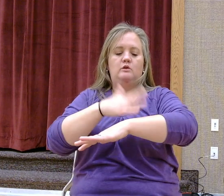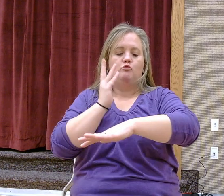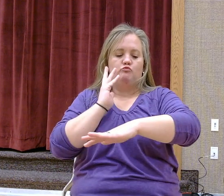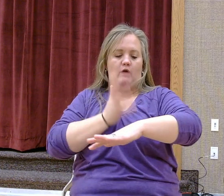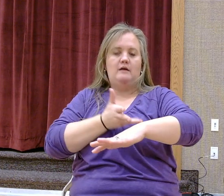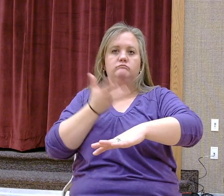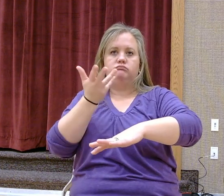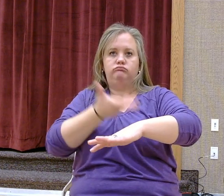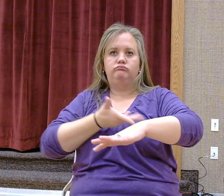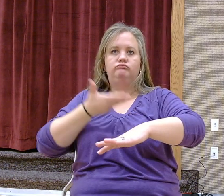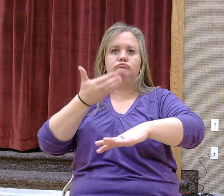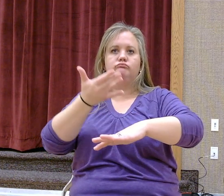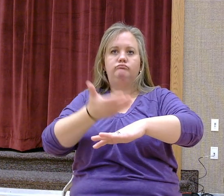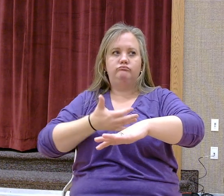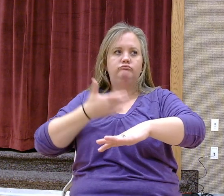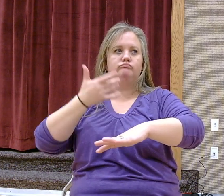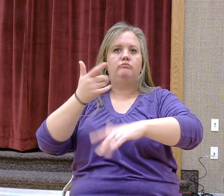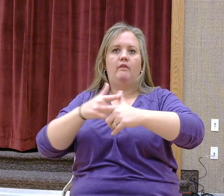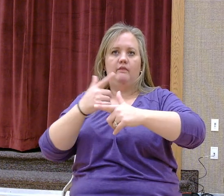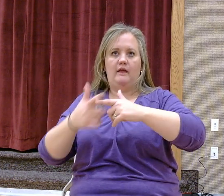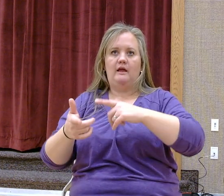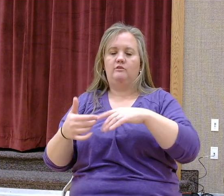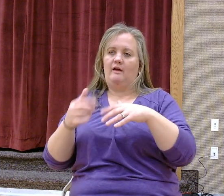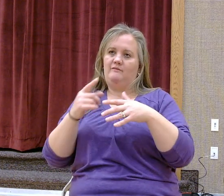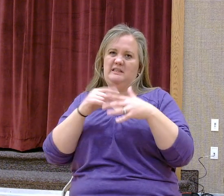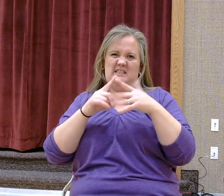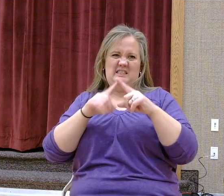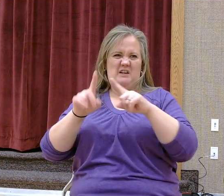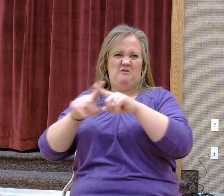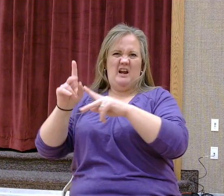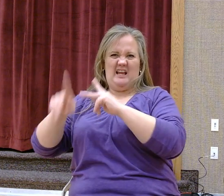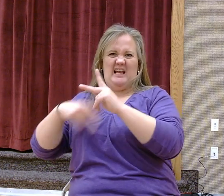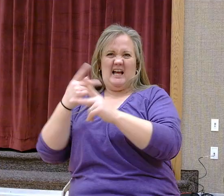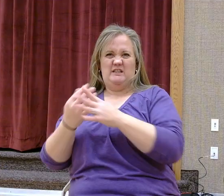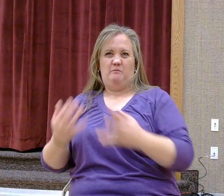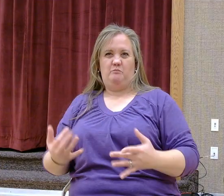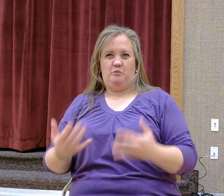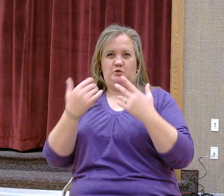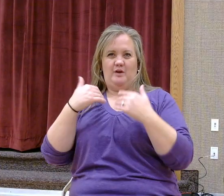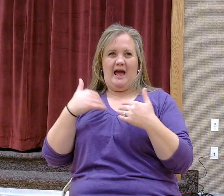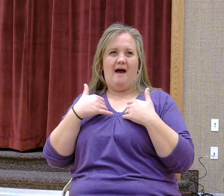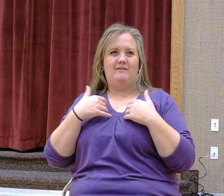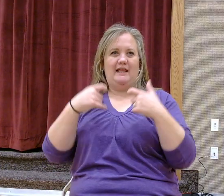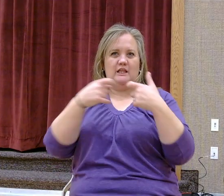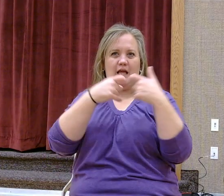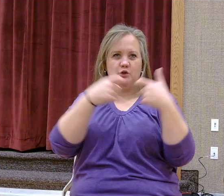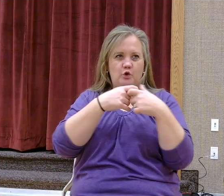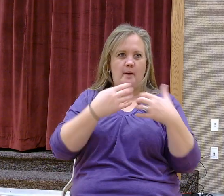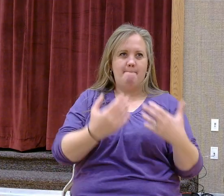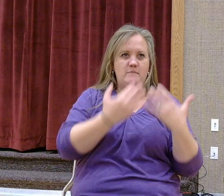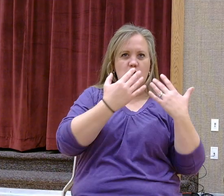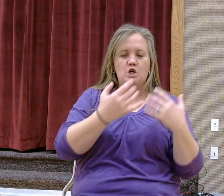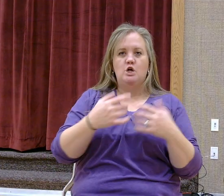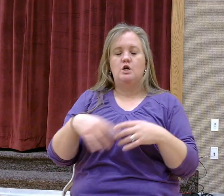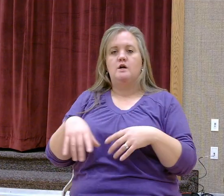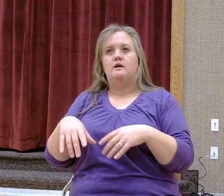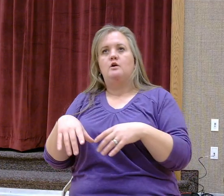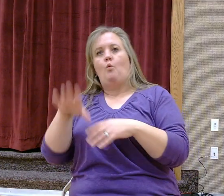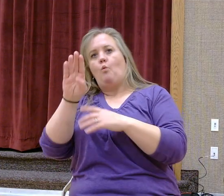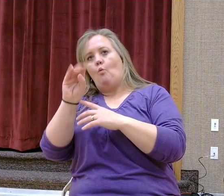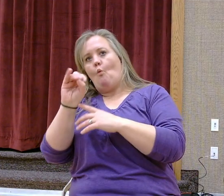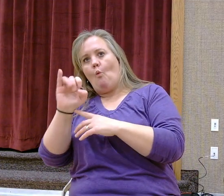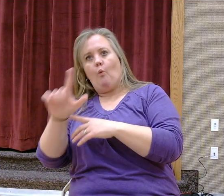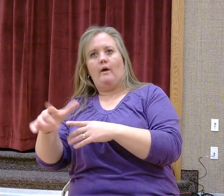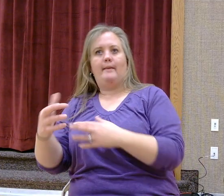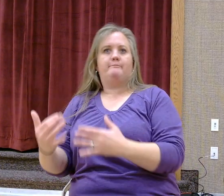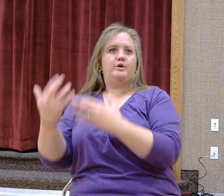of. So there's different kinds of burns, obviously. There's an electrical burn, there's grease burn. So we've got to clean that wound off, get that heat source removed, and then take